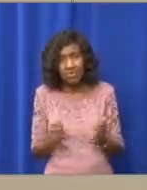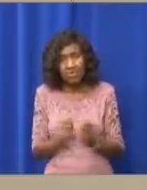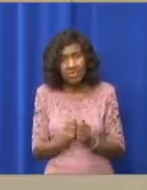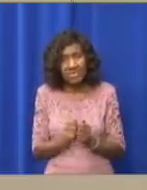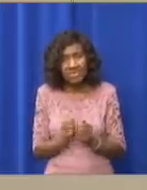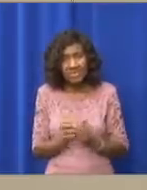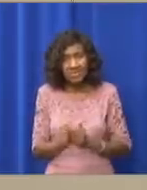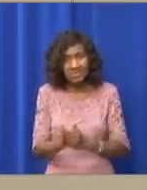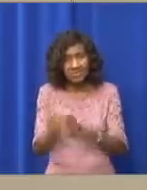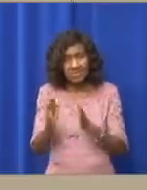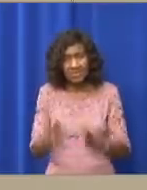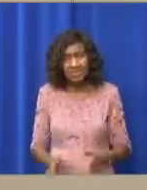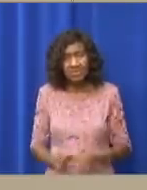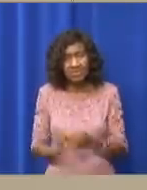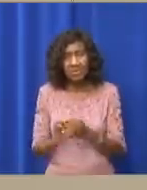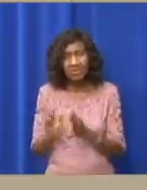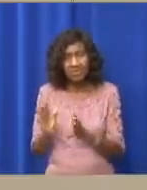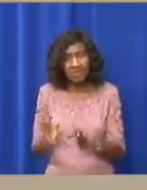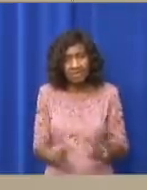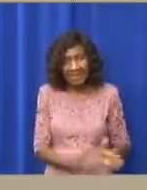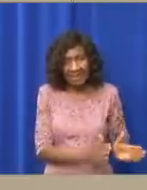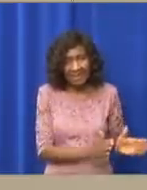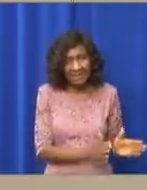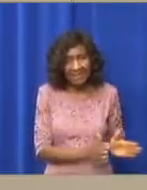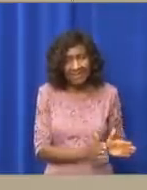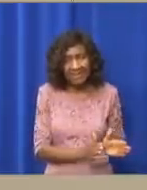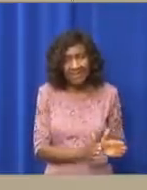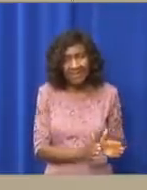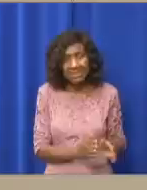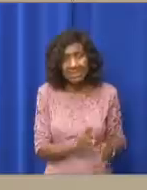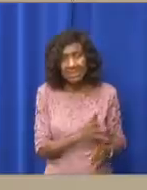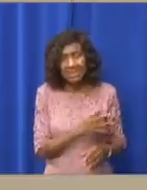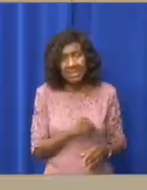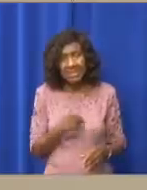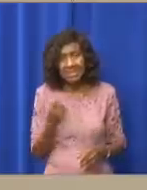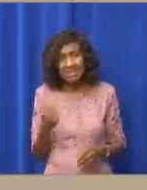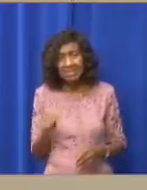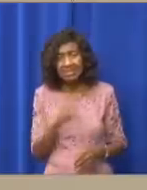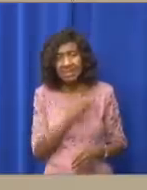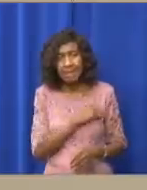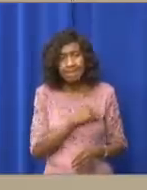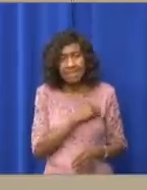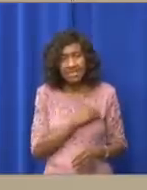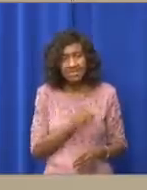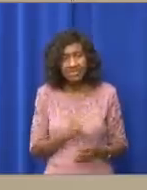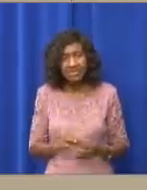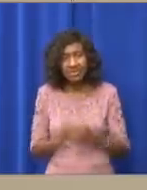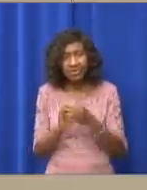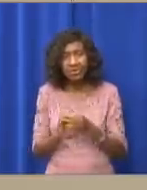planning, who will be available, as will the minister of planning,